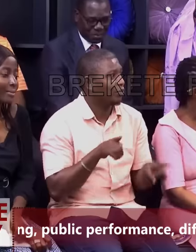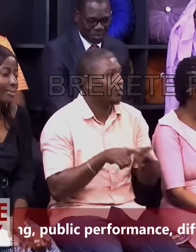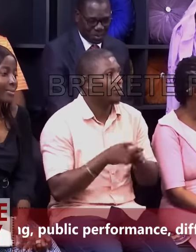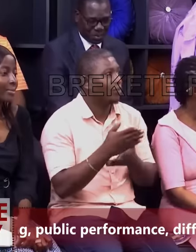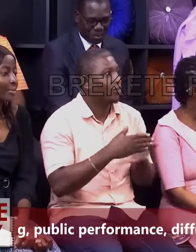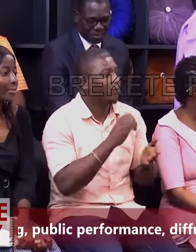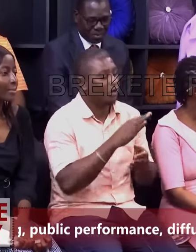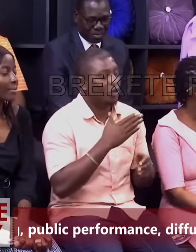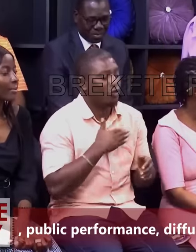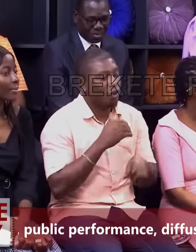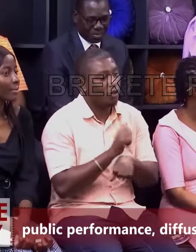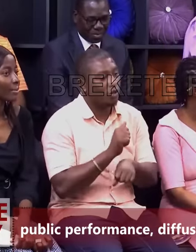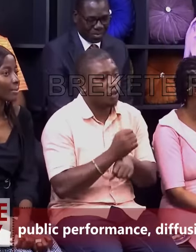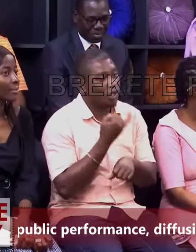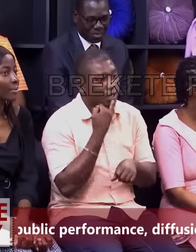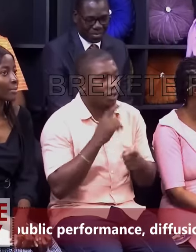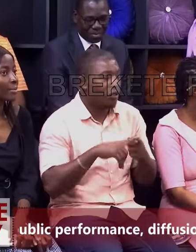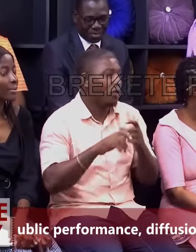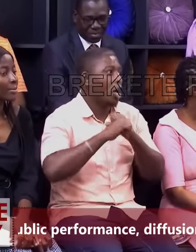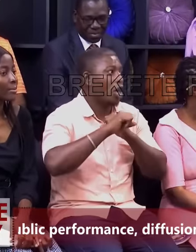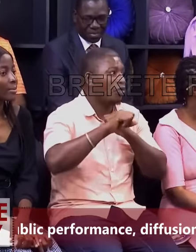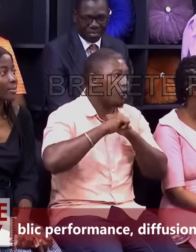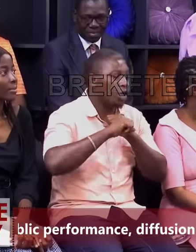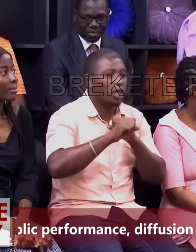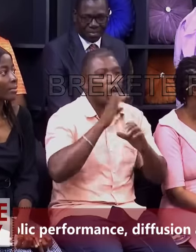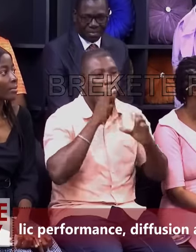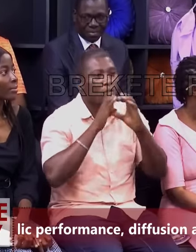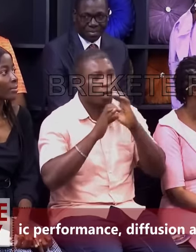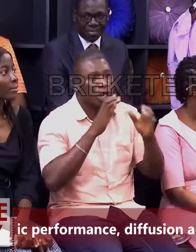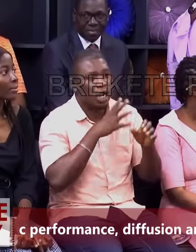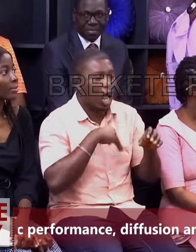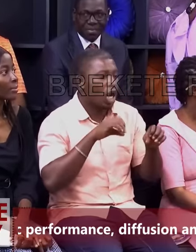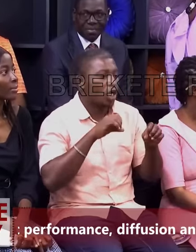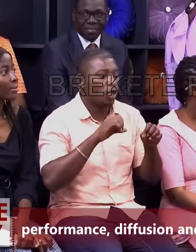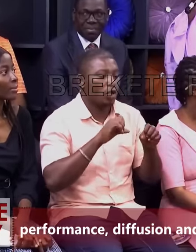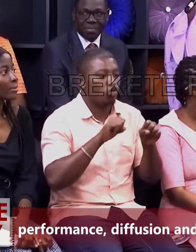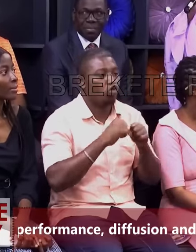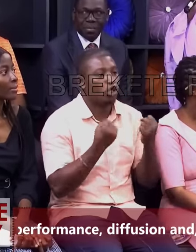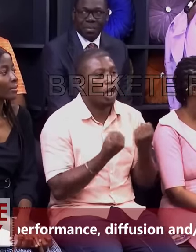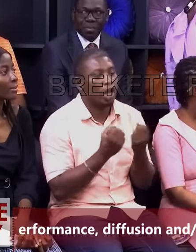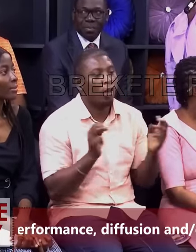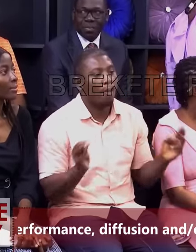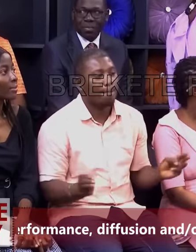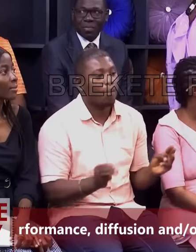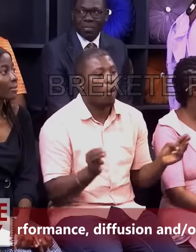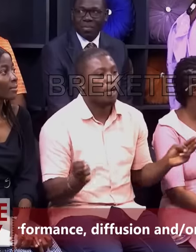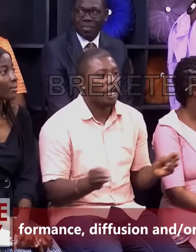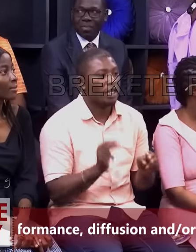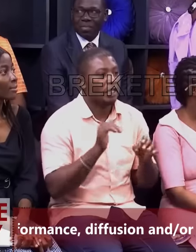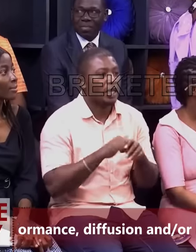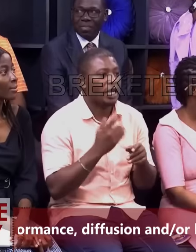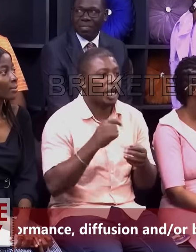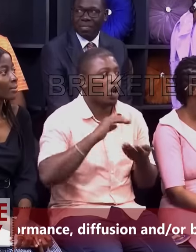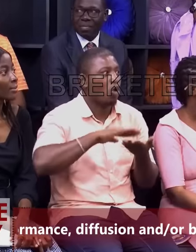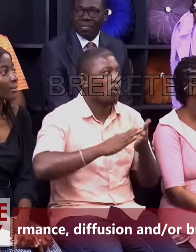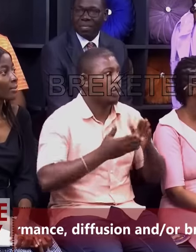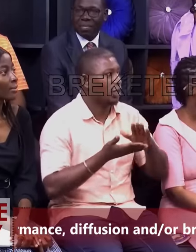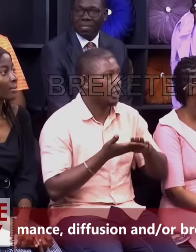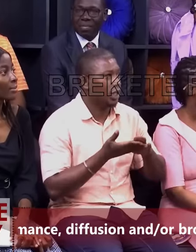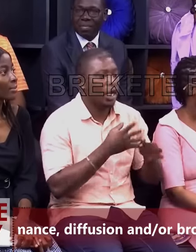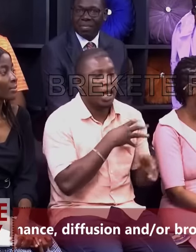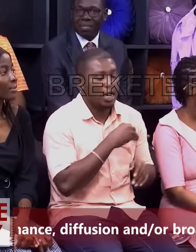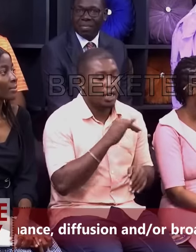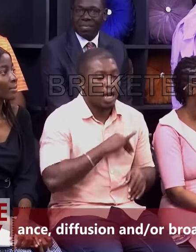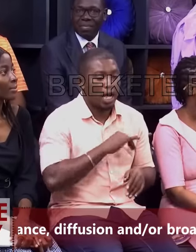part of my job is to Advocate communicate and socially mobilize in the community and